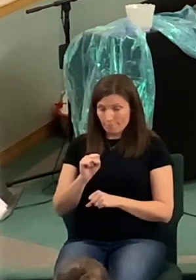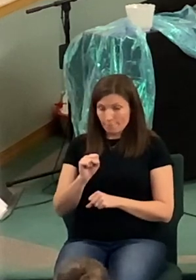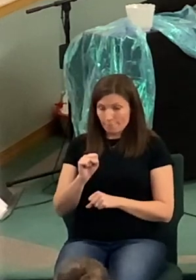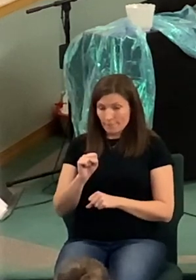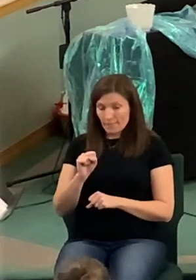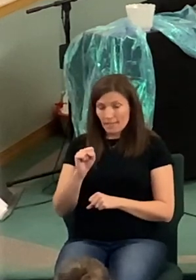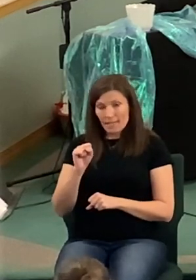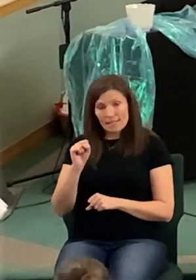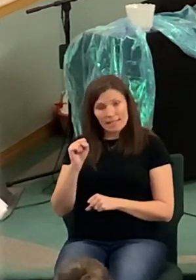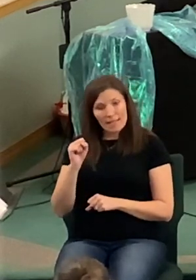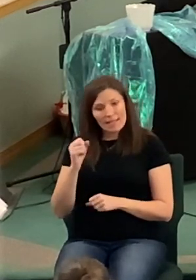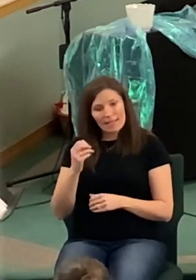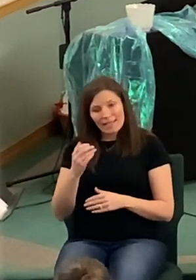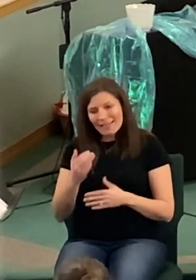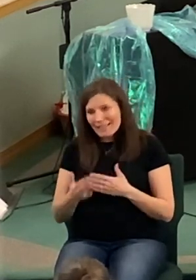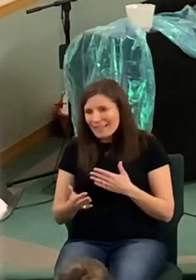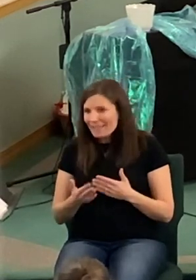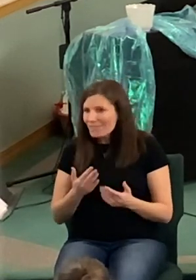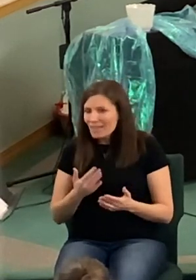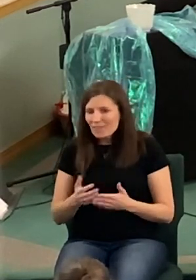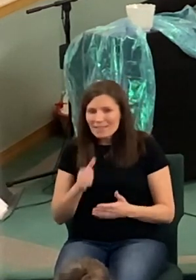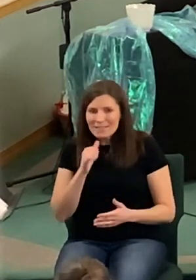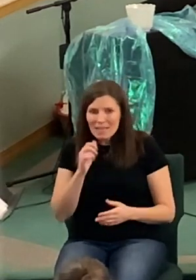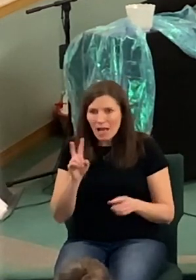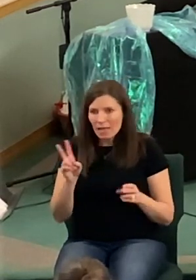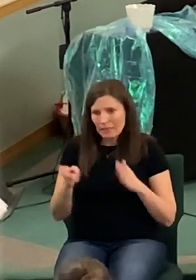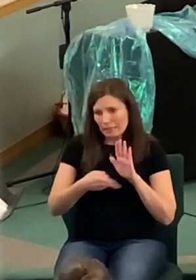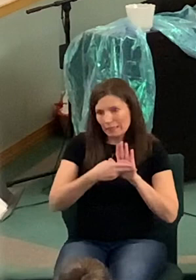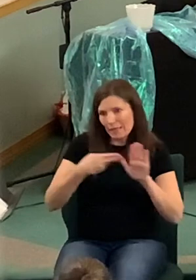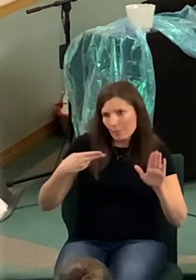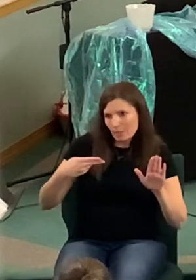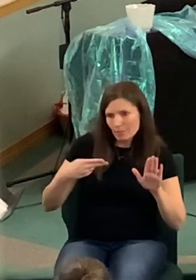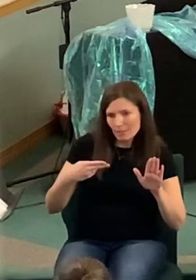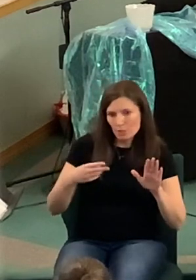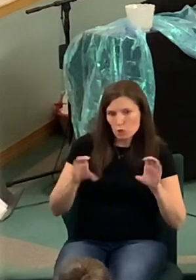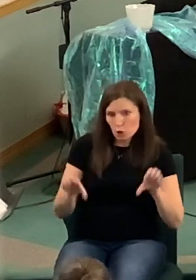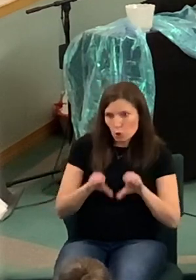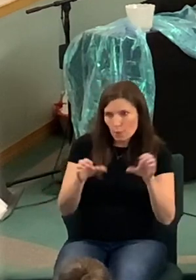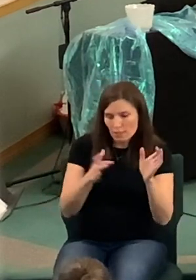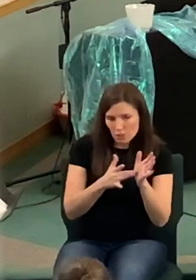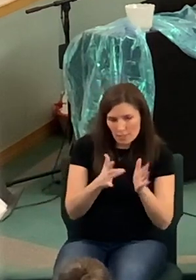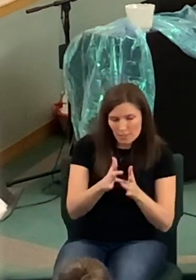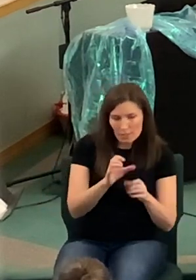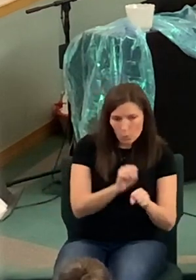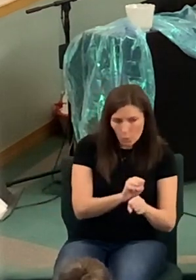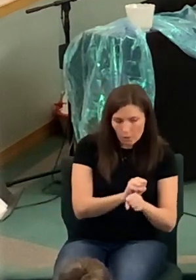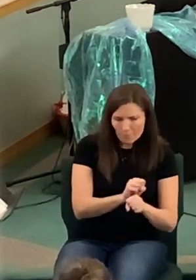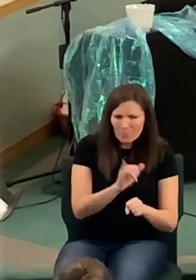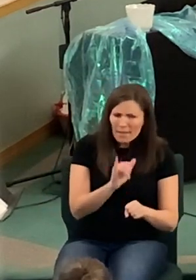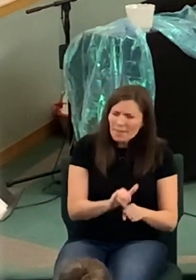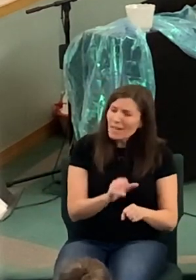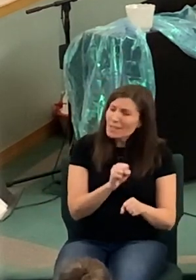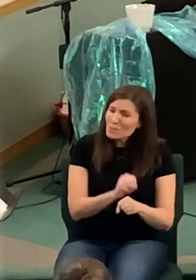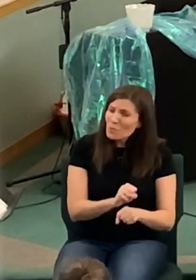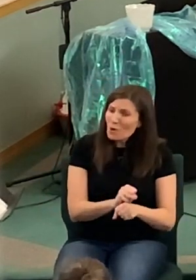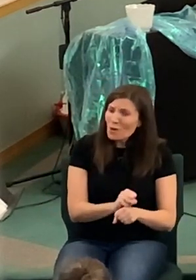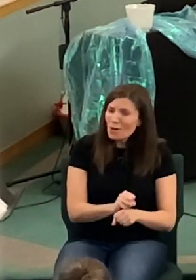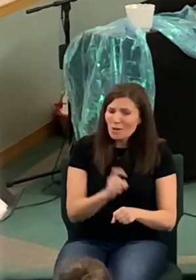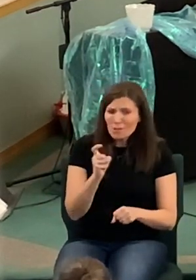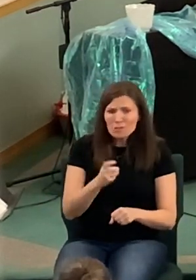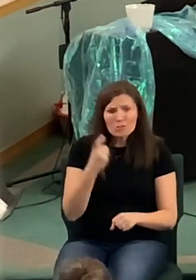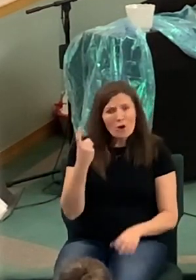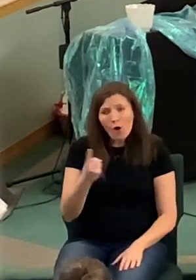that even if he's not labeled as doing, you know, Jesus work, his work should always be